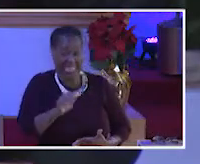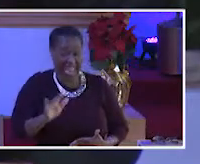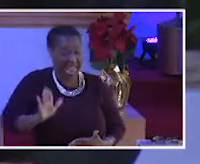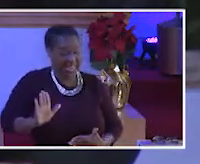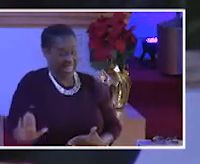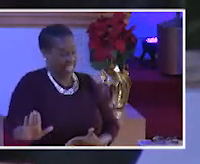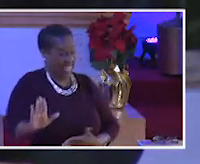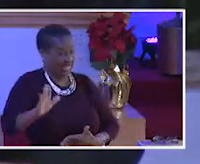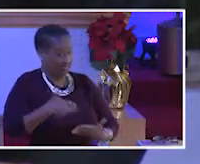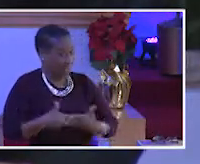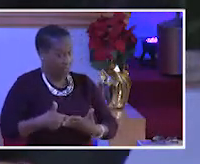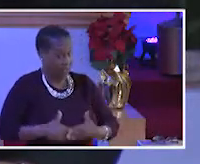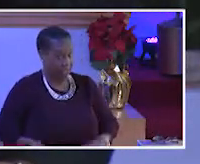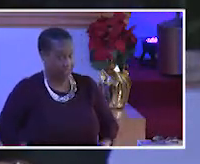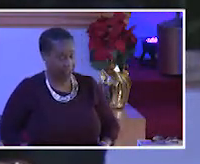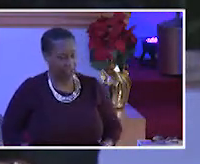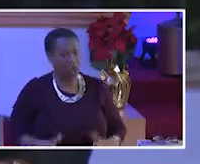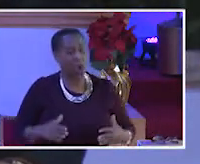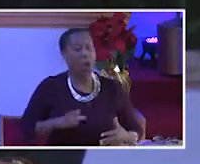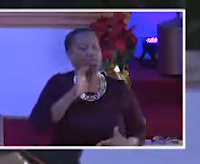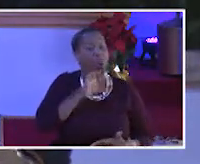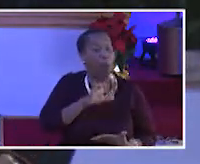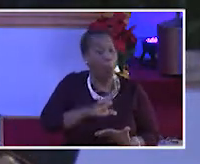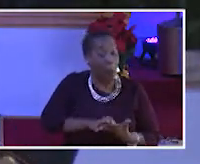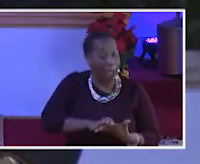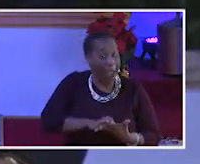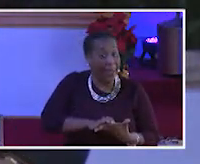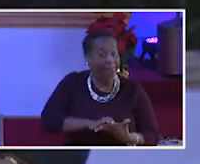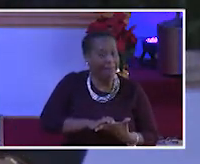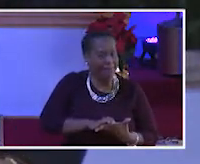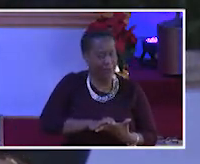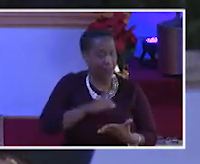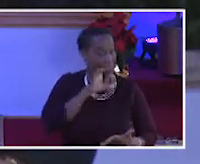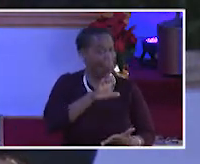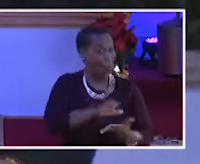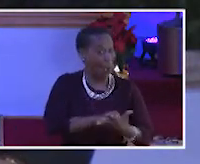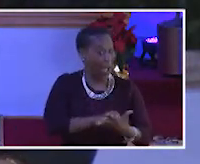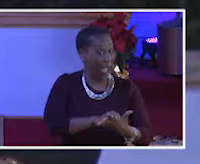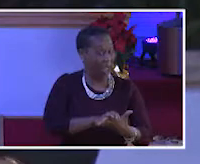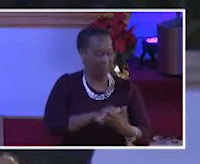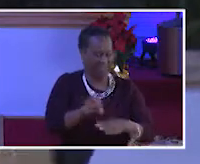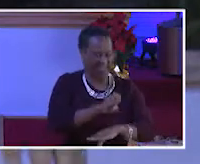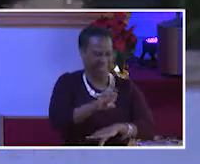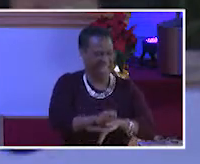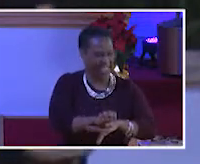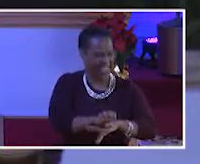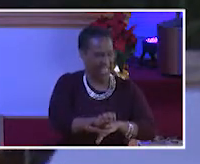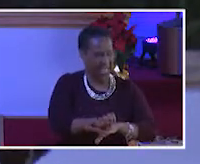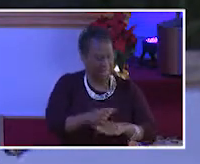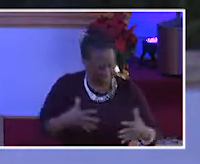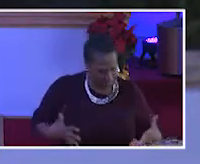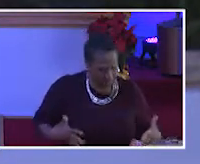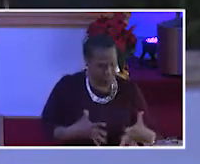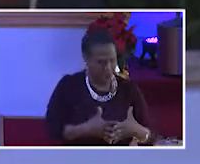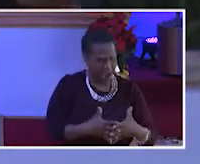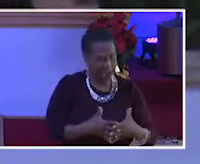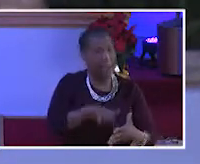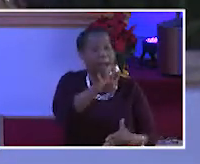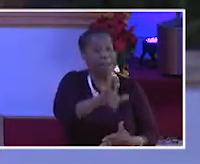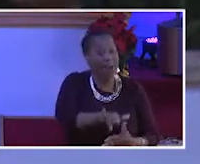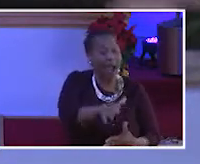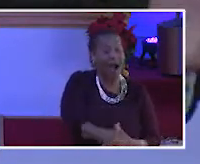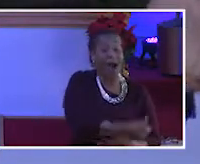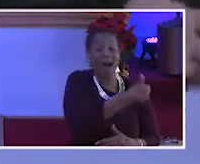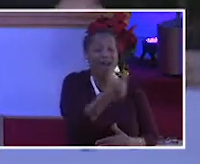even his. The wife, the intended wife, the fiance, is pregnant by